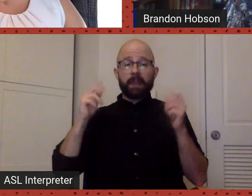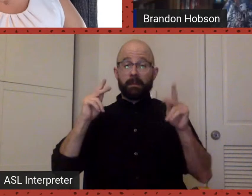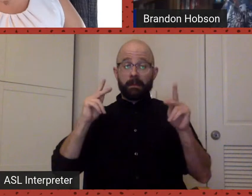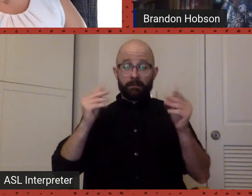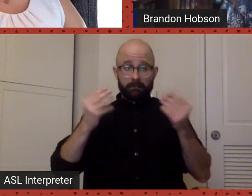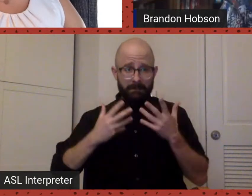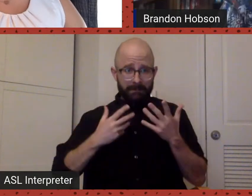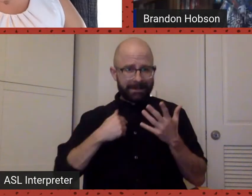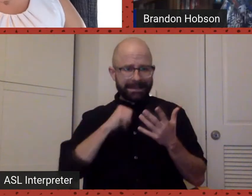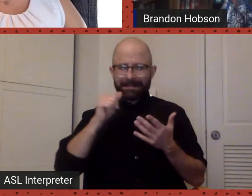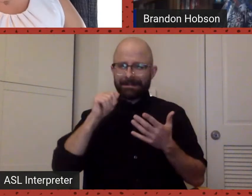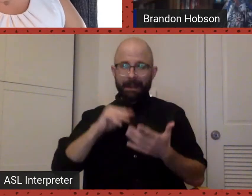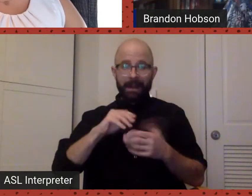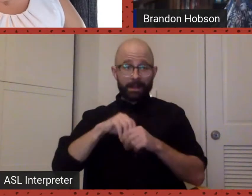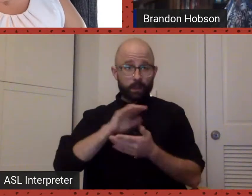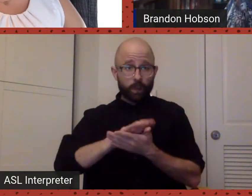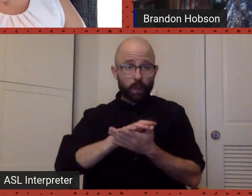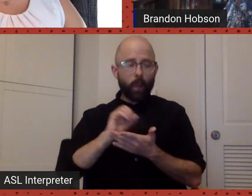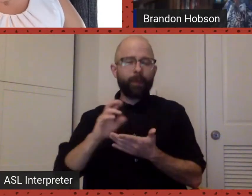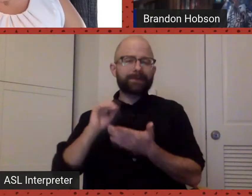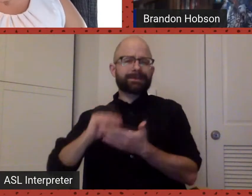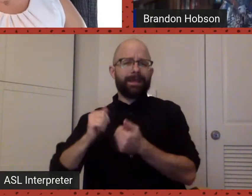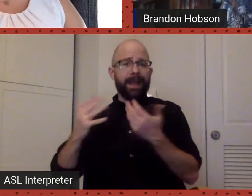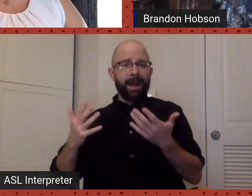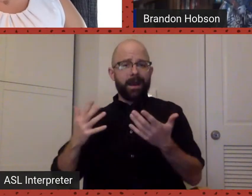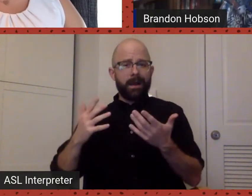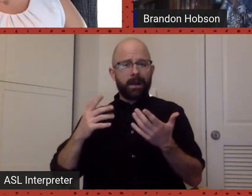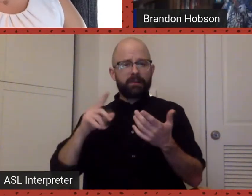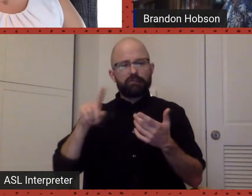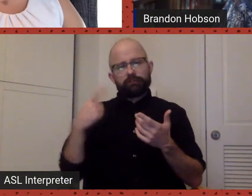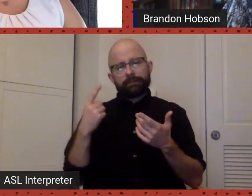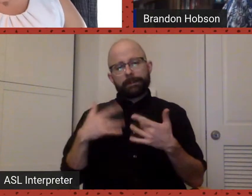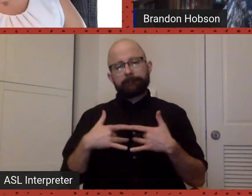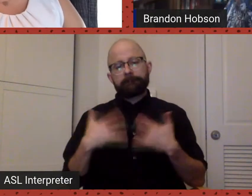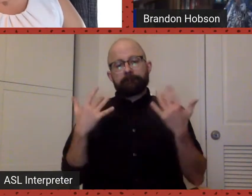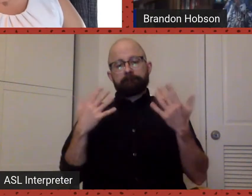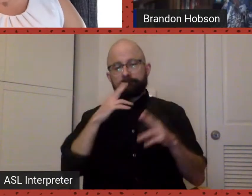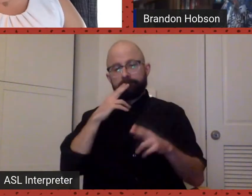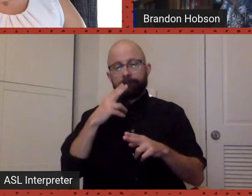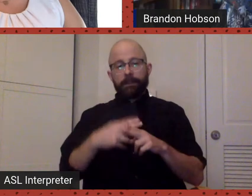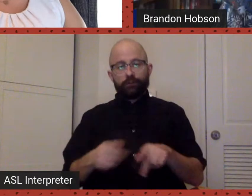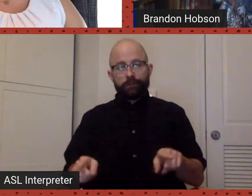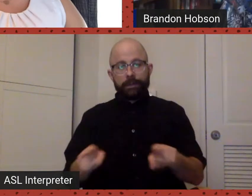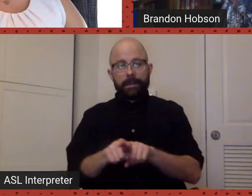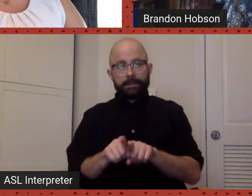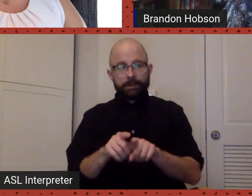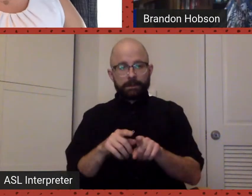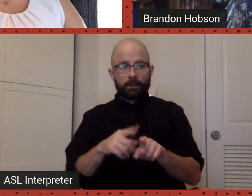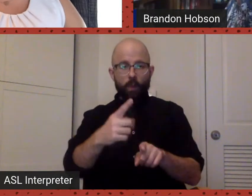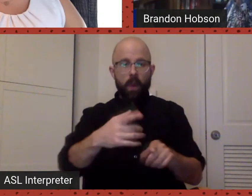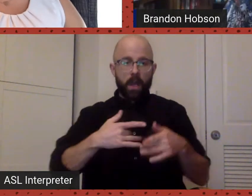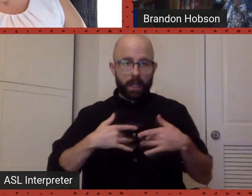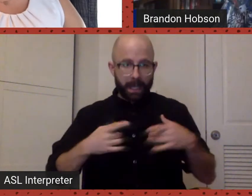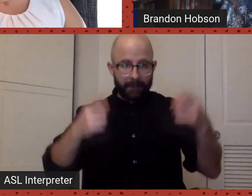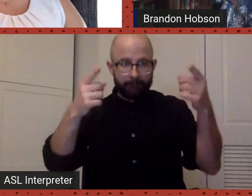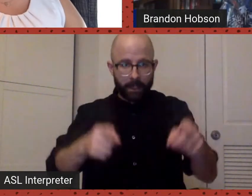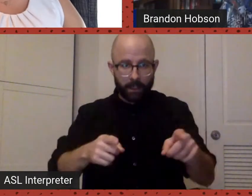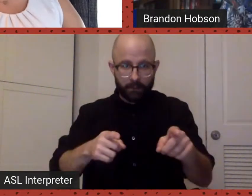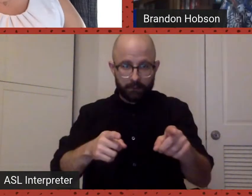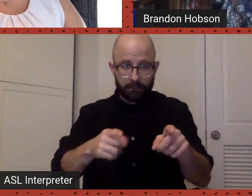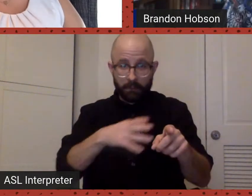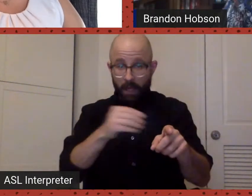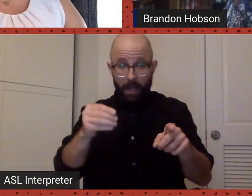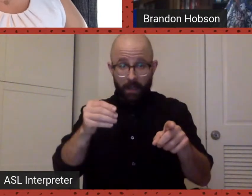study much. And it was just sort of mentioned as this event that happened and then moving